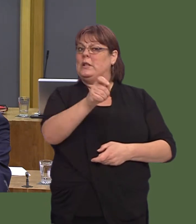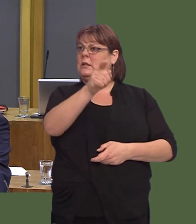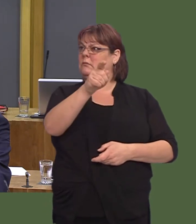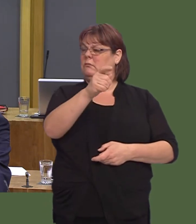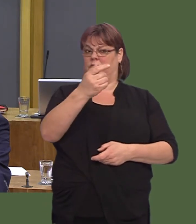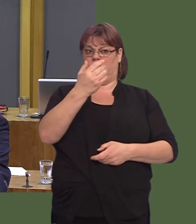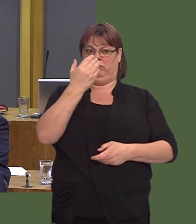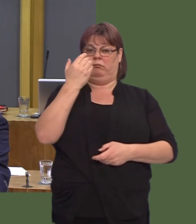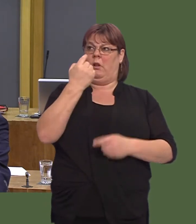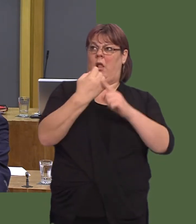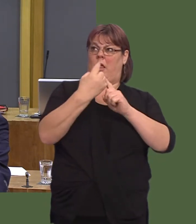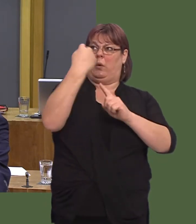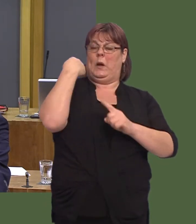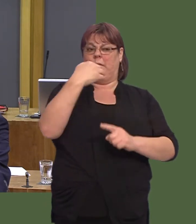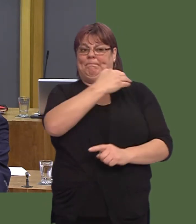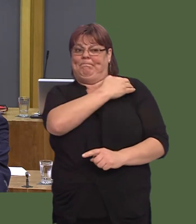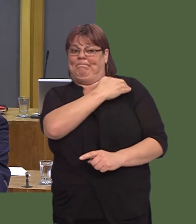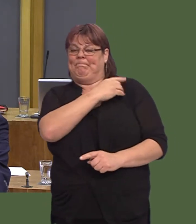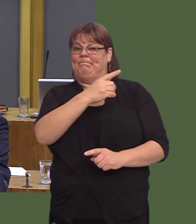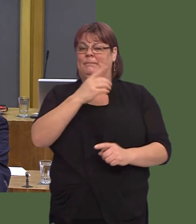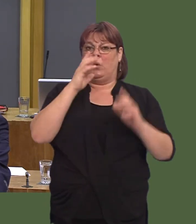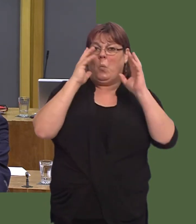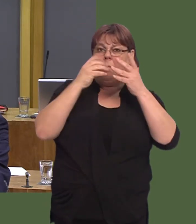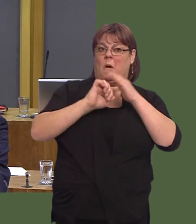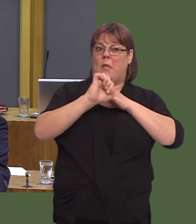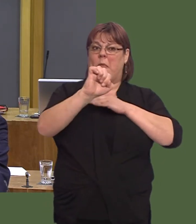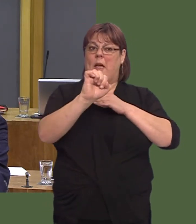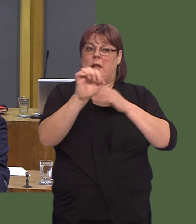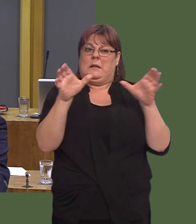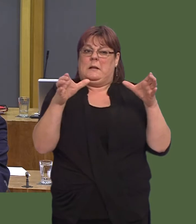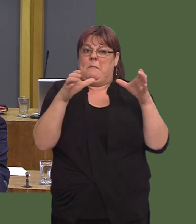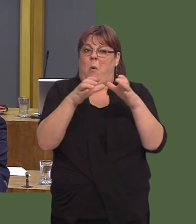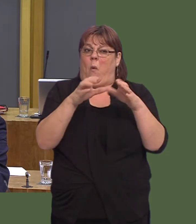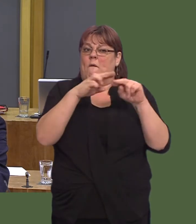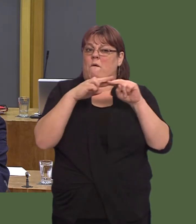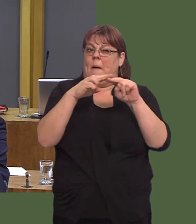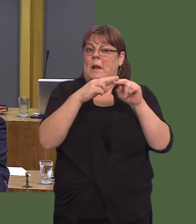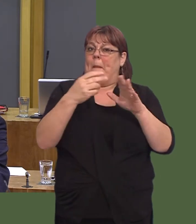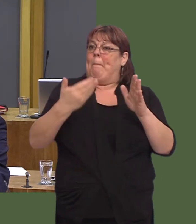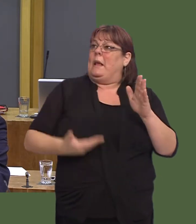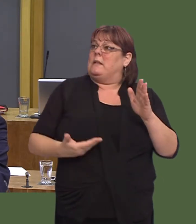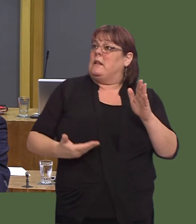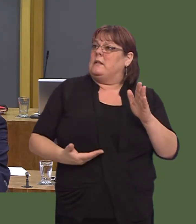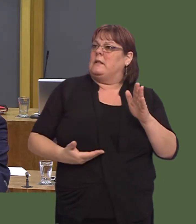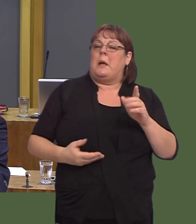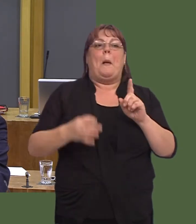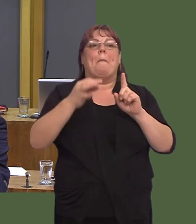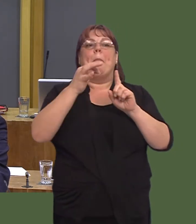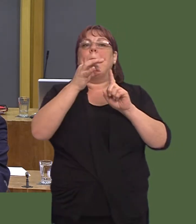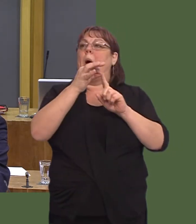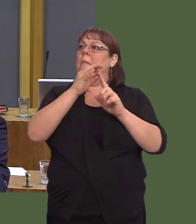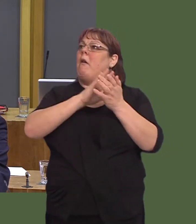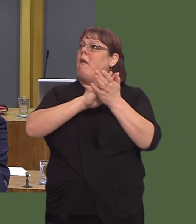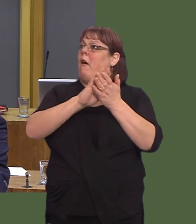was extremely concerned about the impact that will have on their small family-owned business. and Palmer & Harvey is the